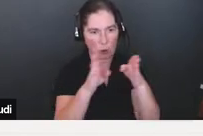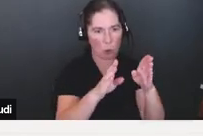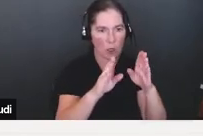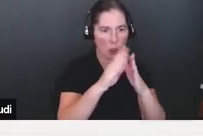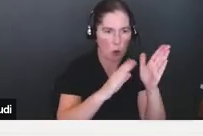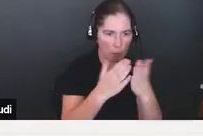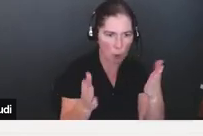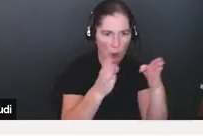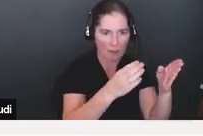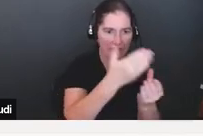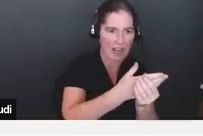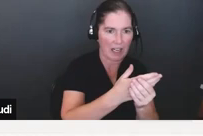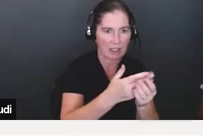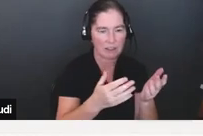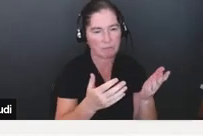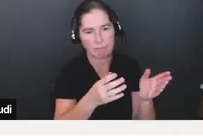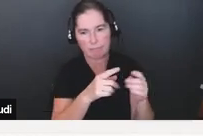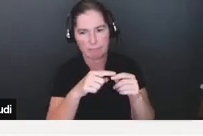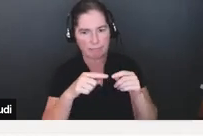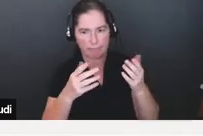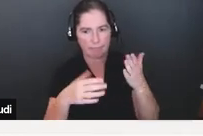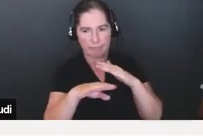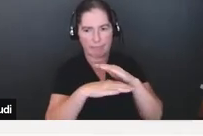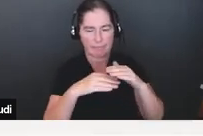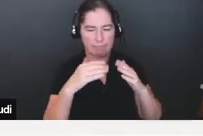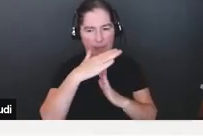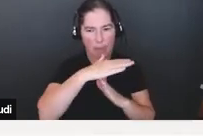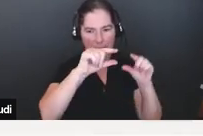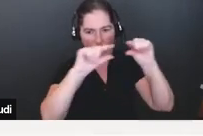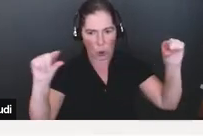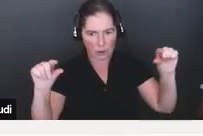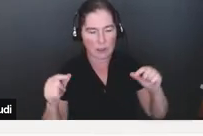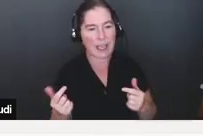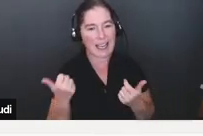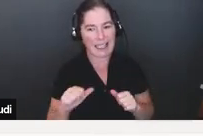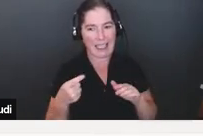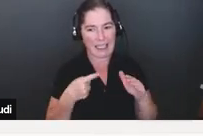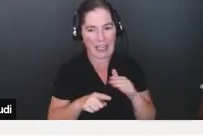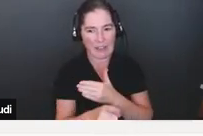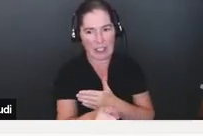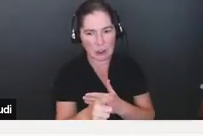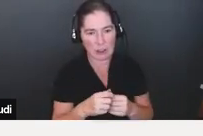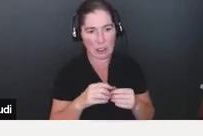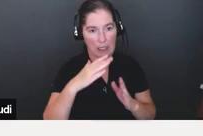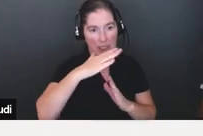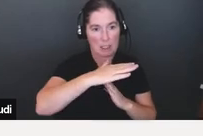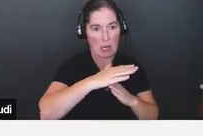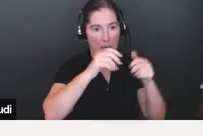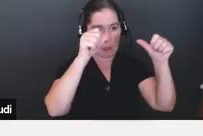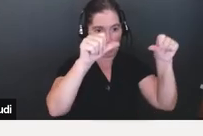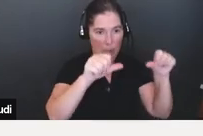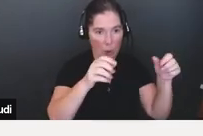to files. I can get to my main parts. So again, for navigation today, we have our posts on the top. We have